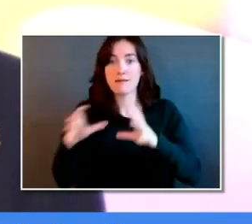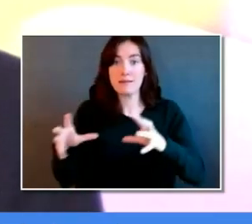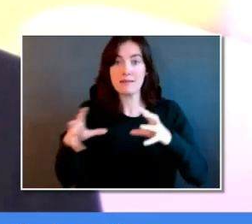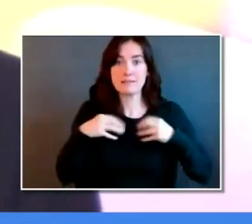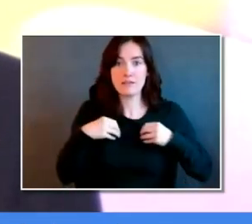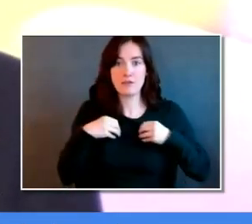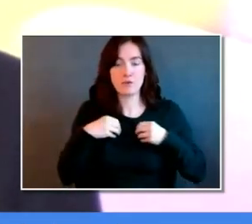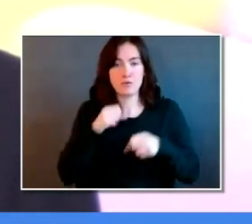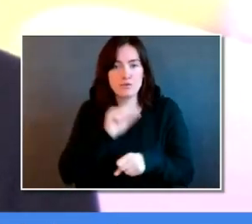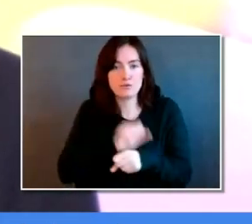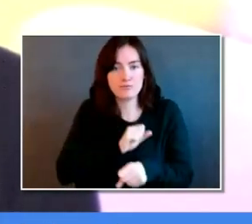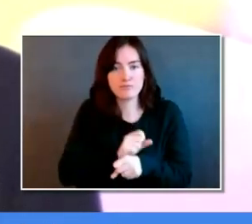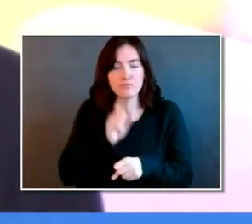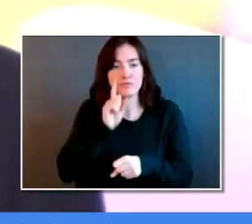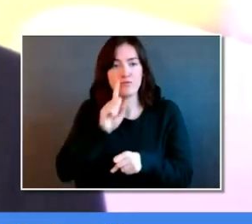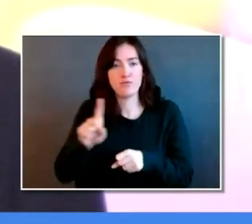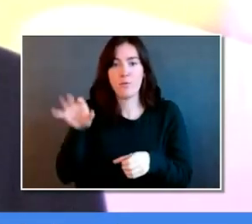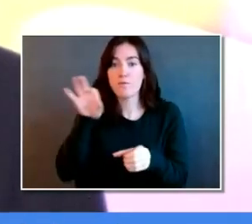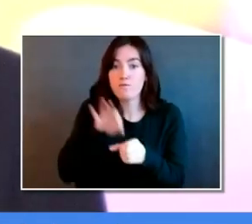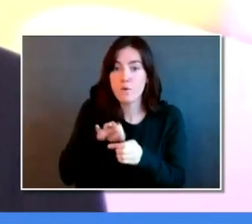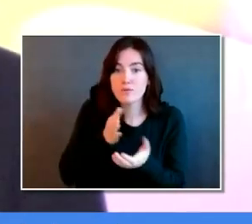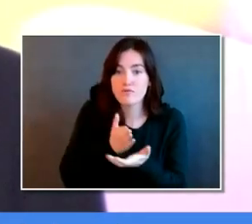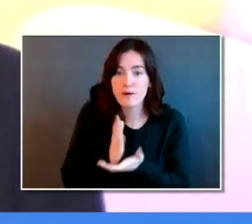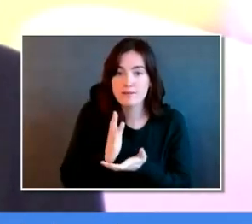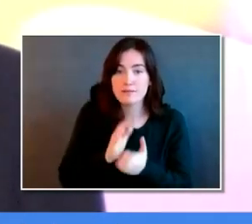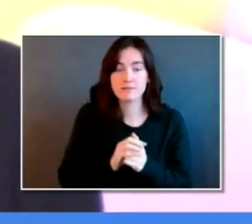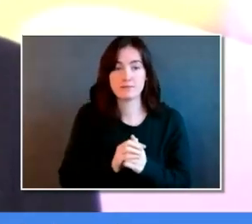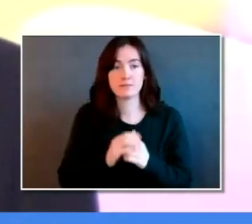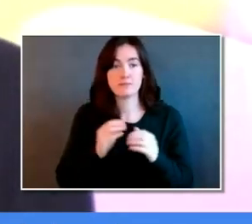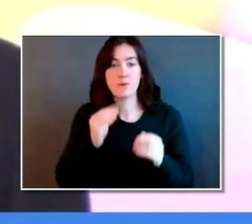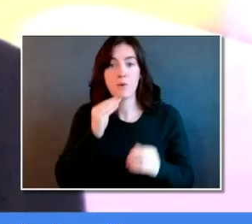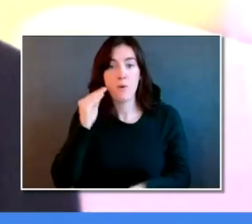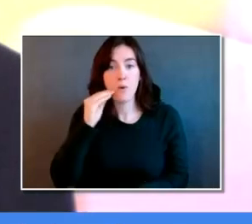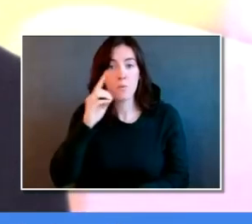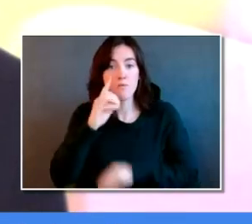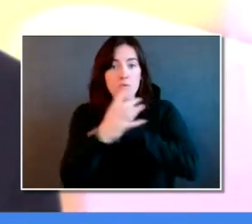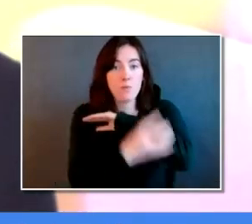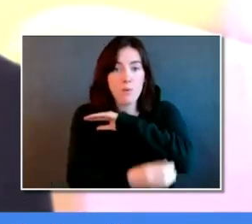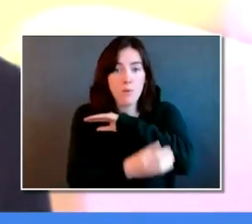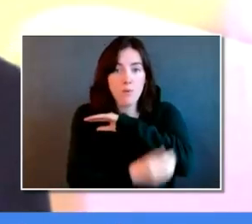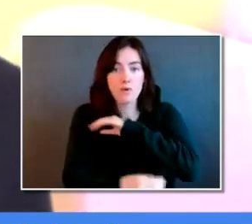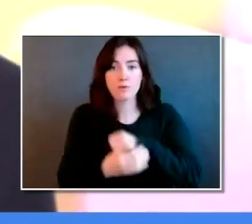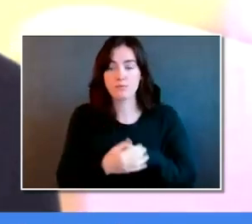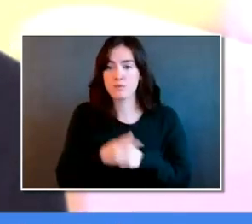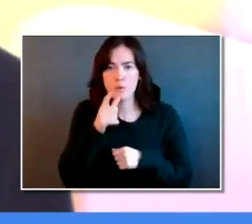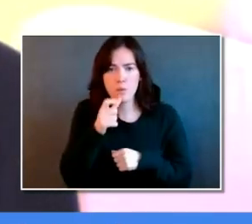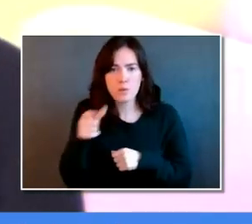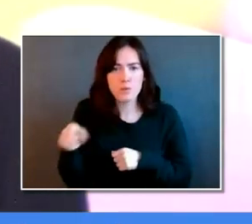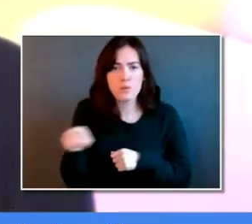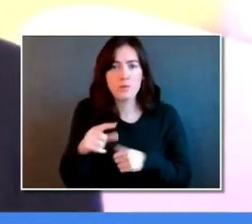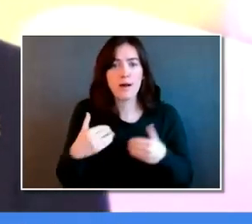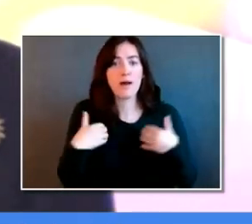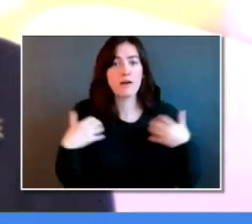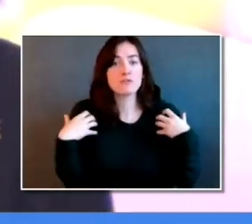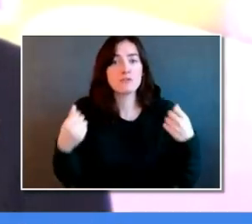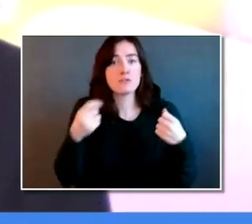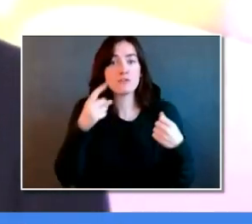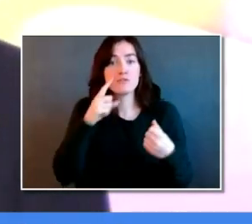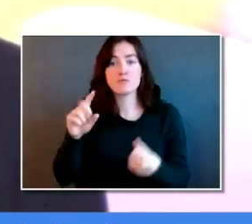for housing for the poor? Who has the courage to speak out against racism